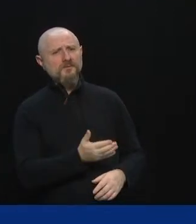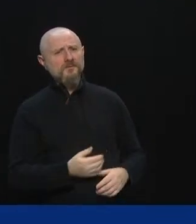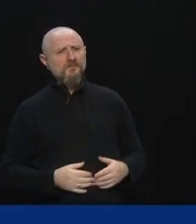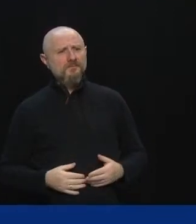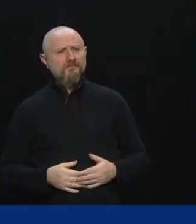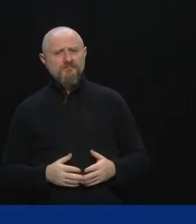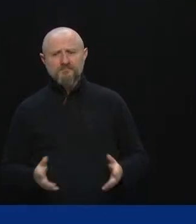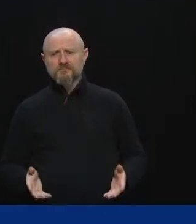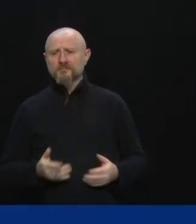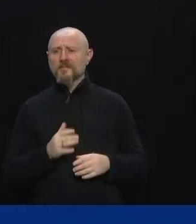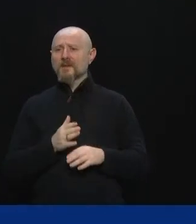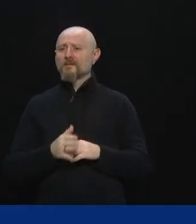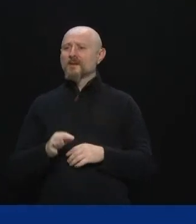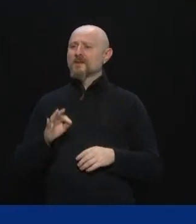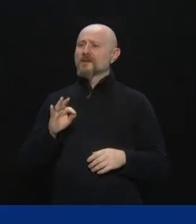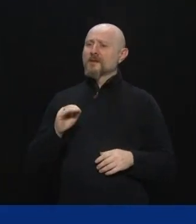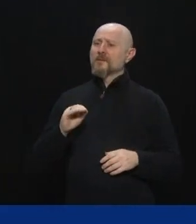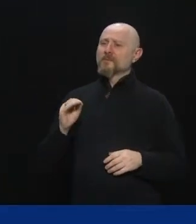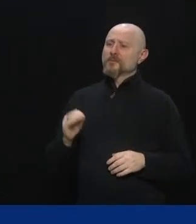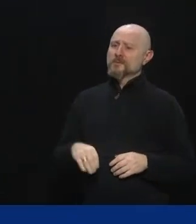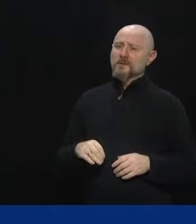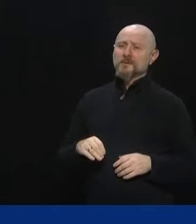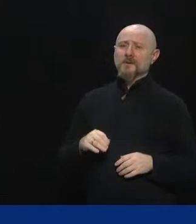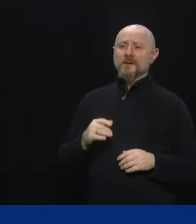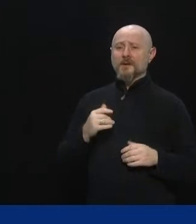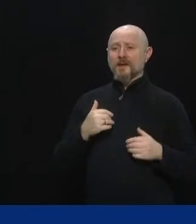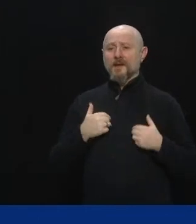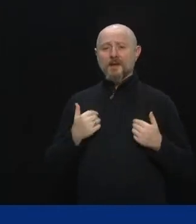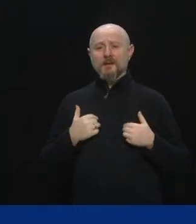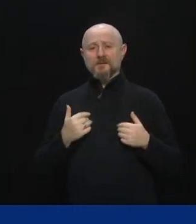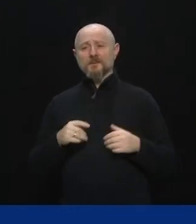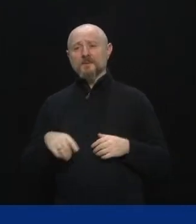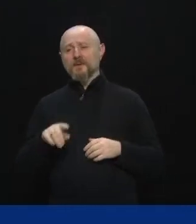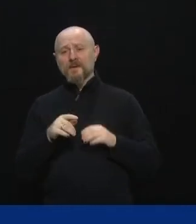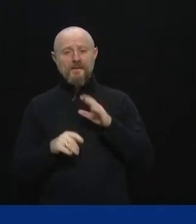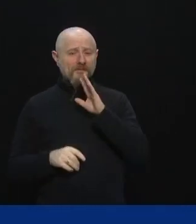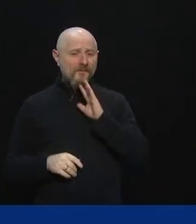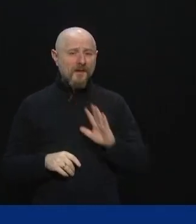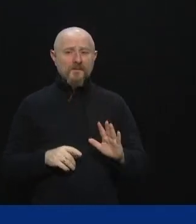over 90% of the very young group, 5 to